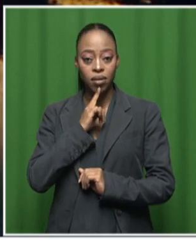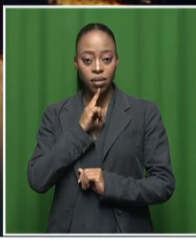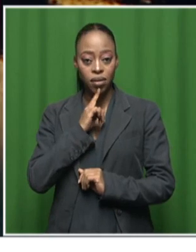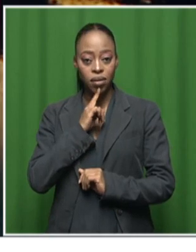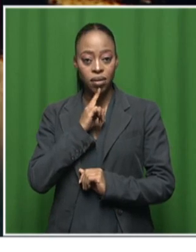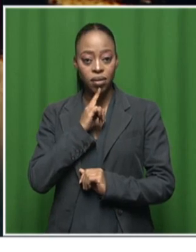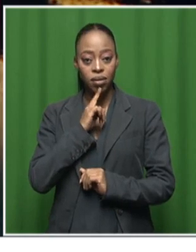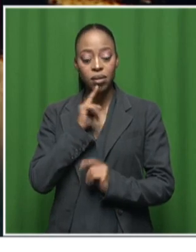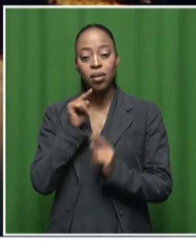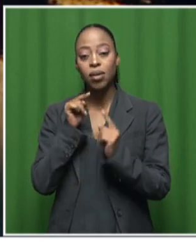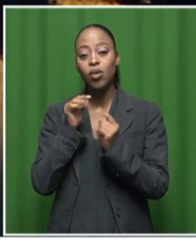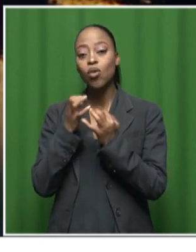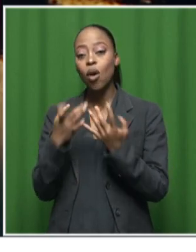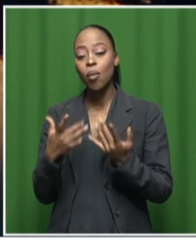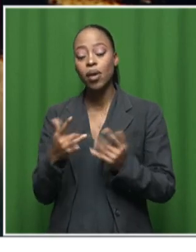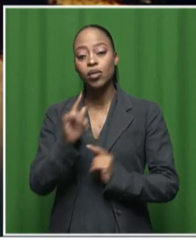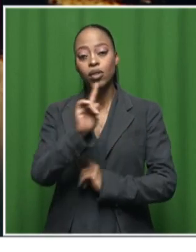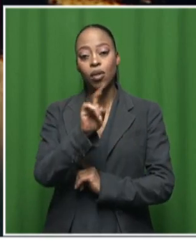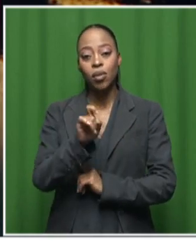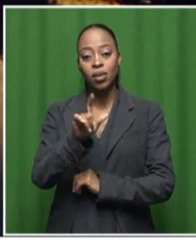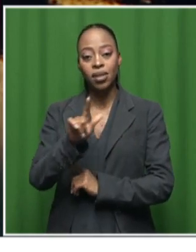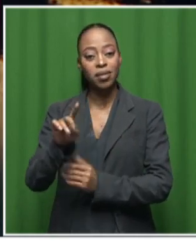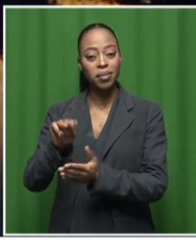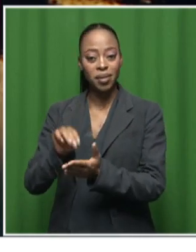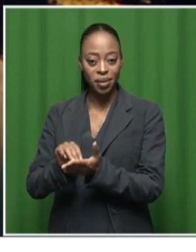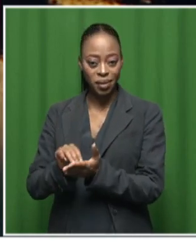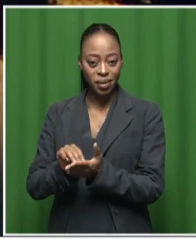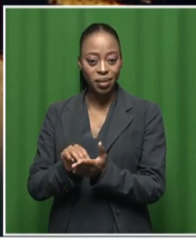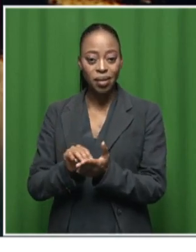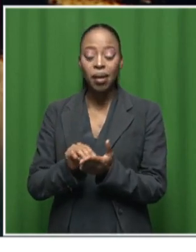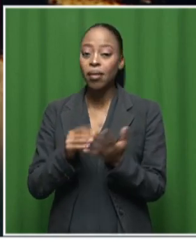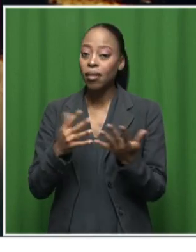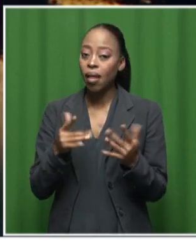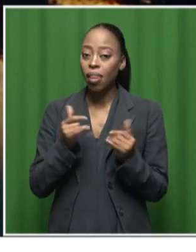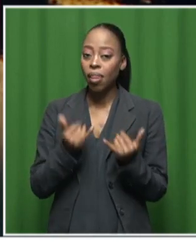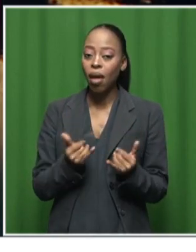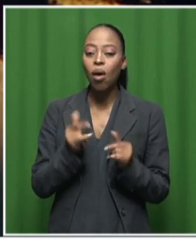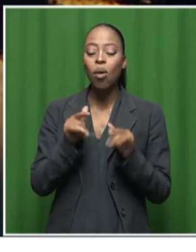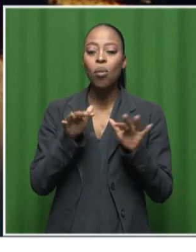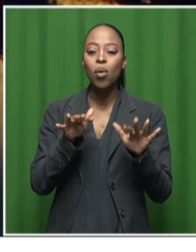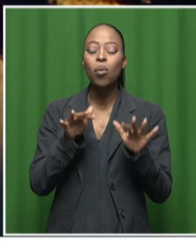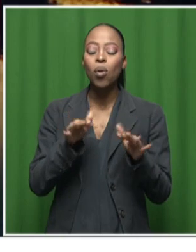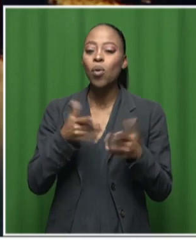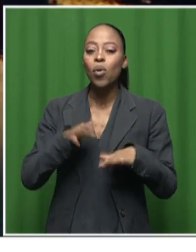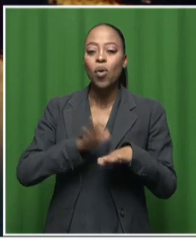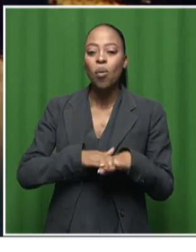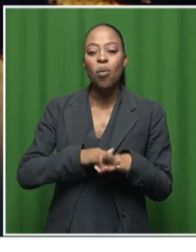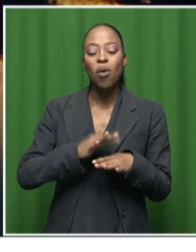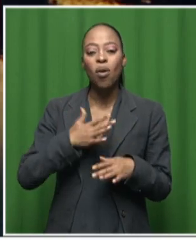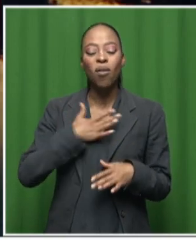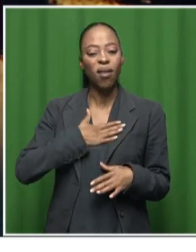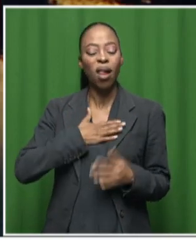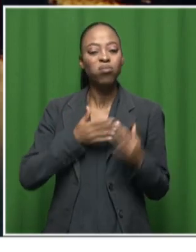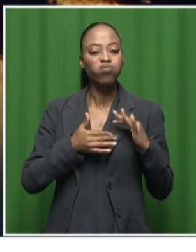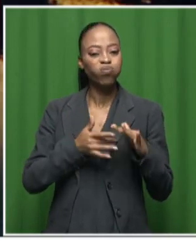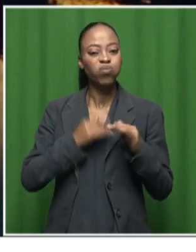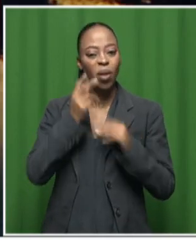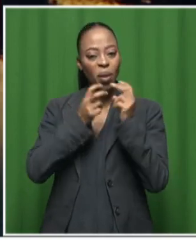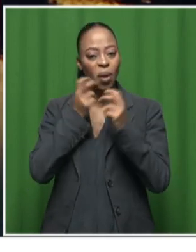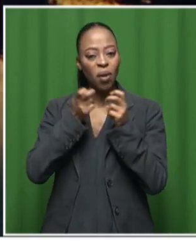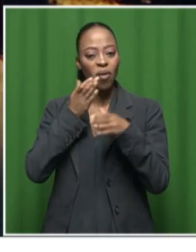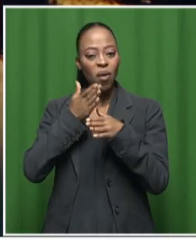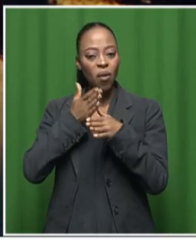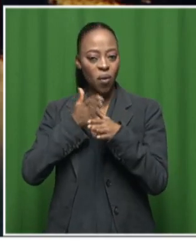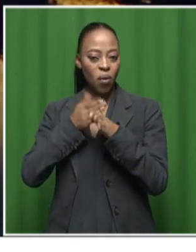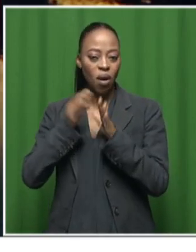269,000 to 7.7 million. And discouraged job seekers decreased by 54,000 to 3.5 million in the third quarter